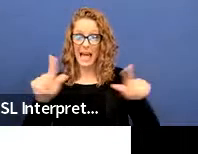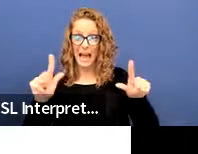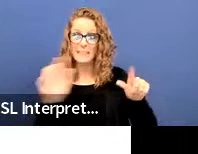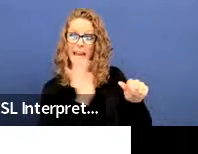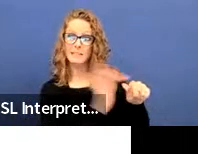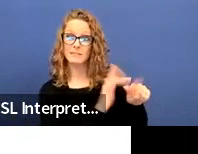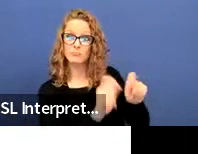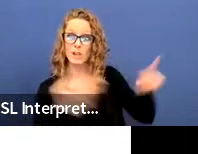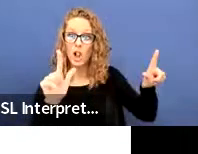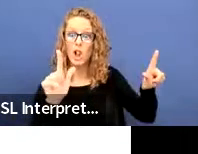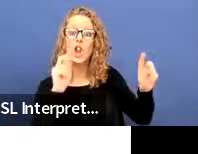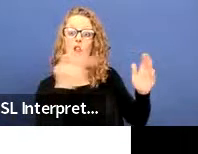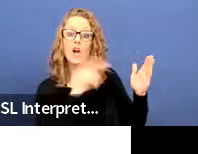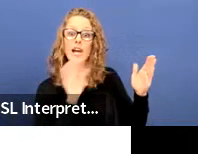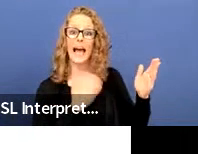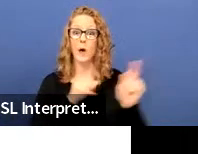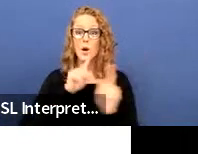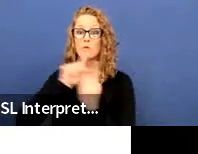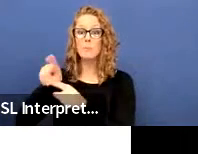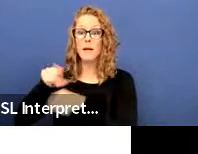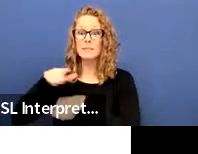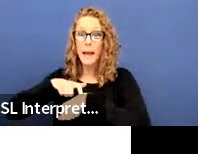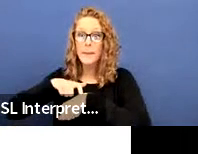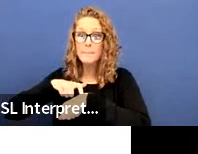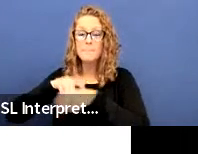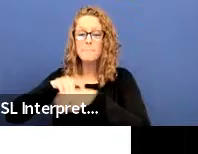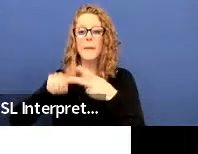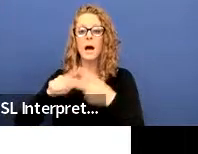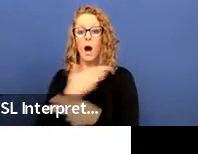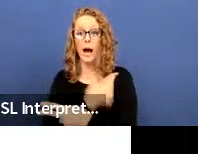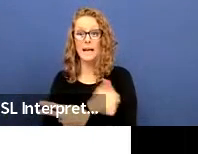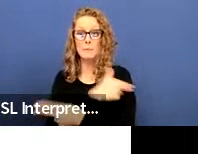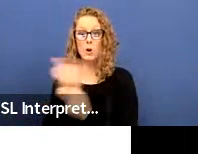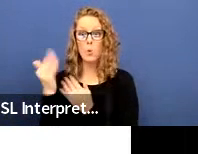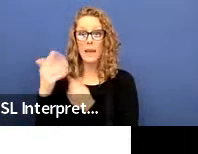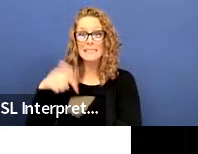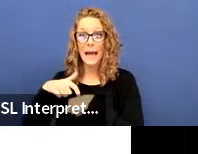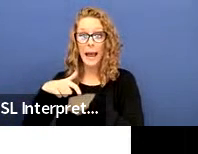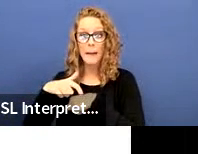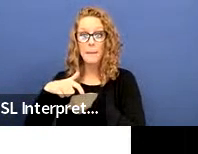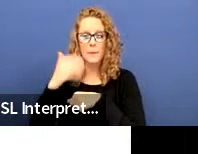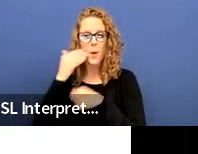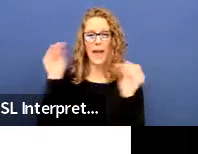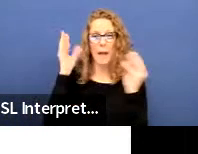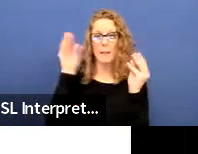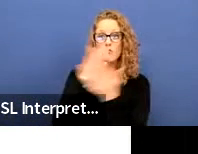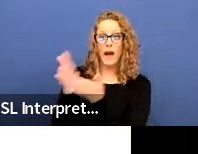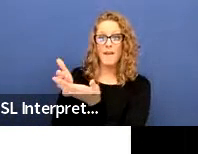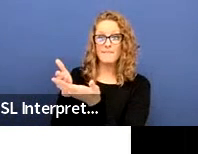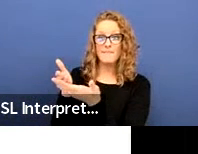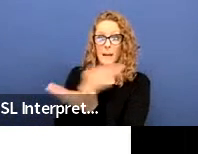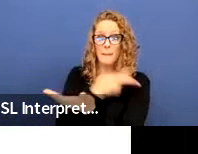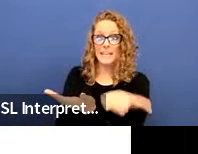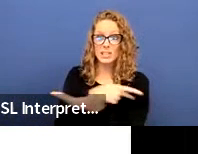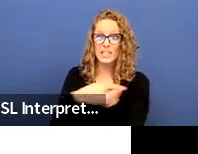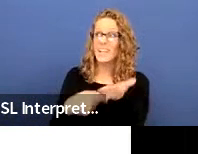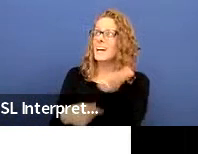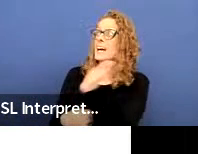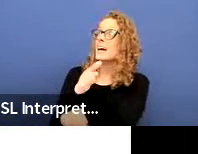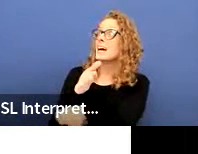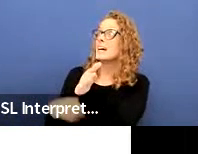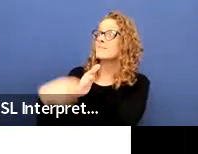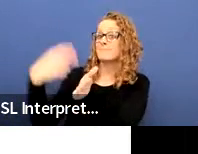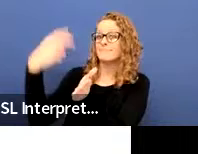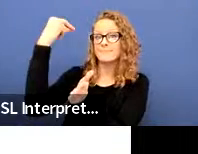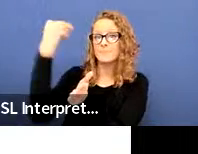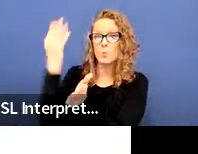our response times and look at our hospital wait times, how long our ambulances are waiting at the